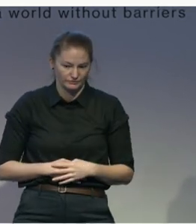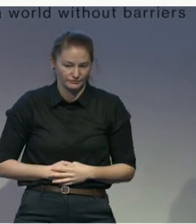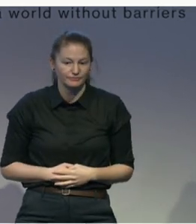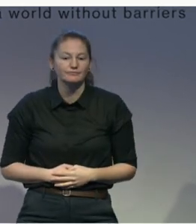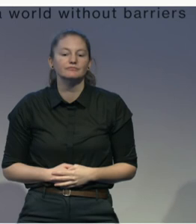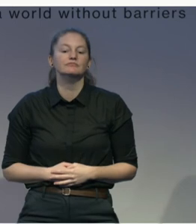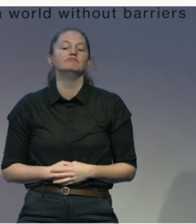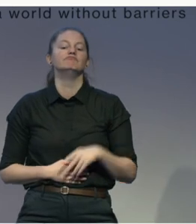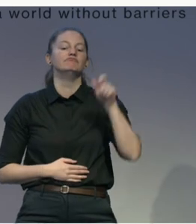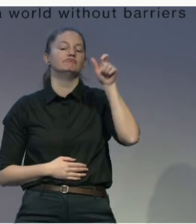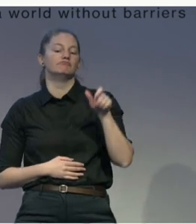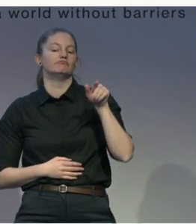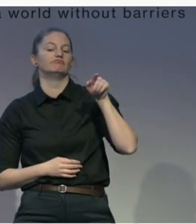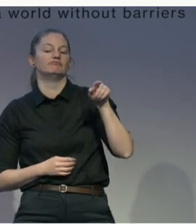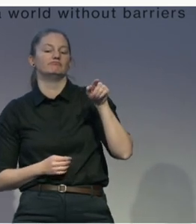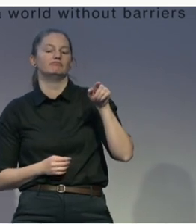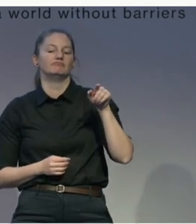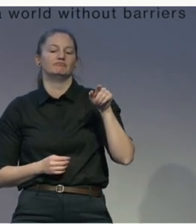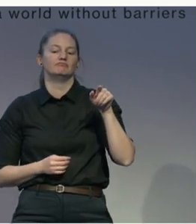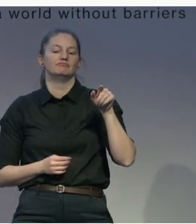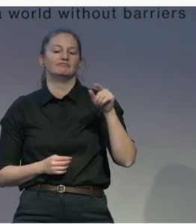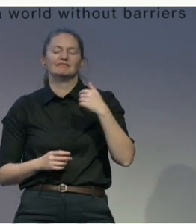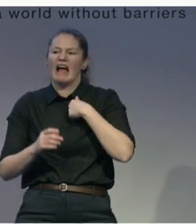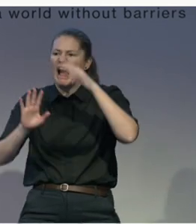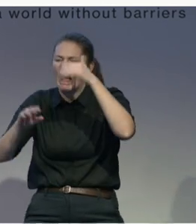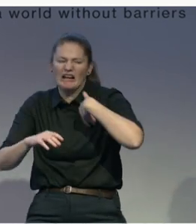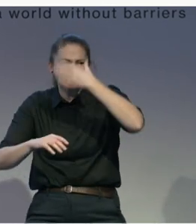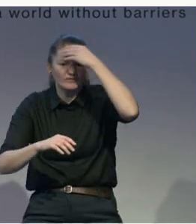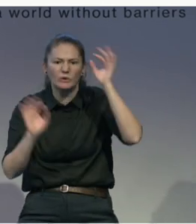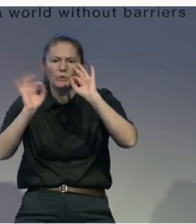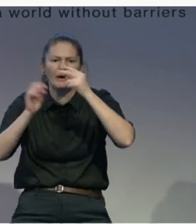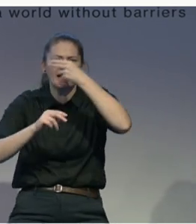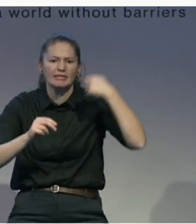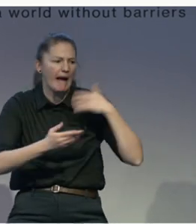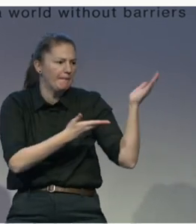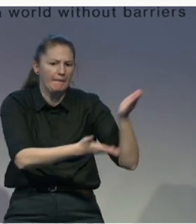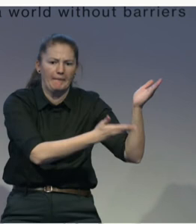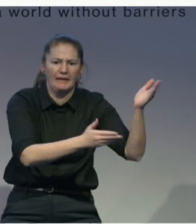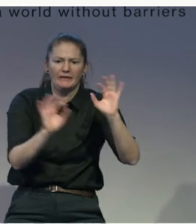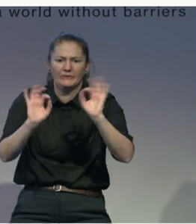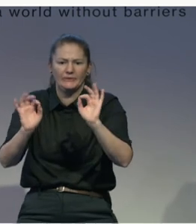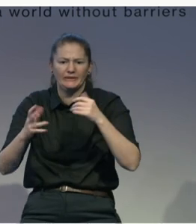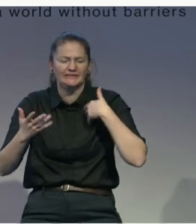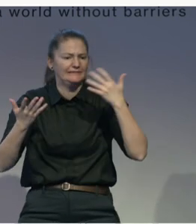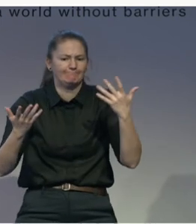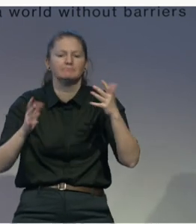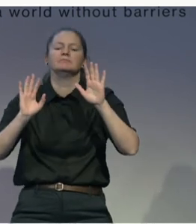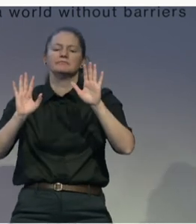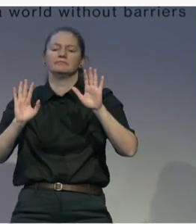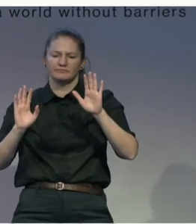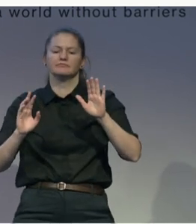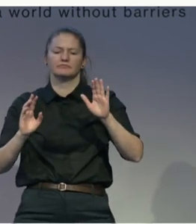just in one or a couple of sentences, describe a little bit your background organization that you're representing here. Thank